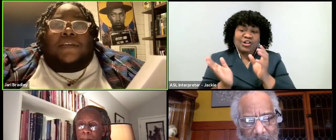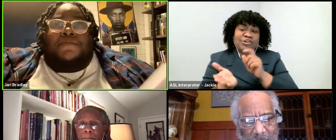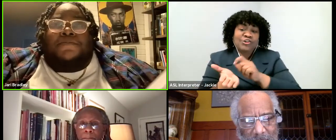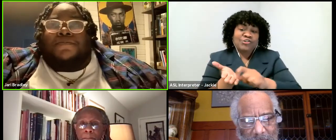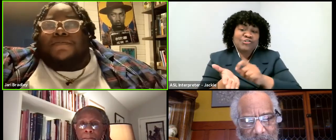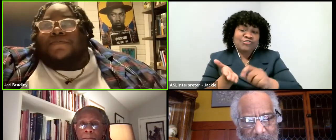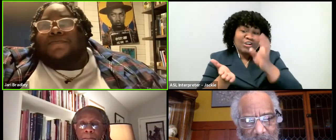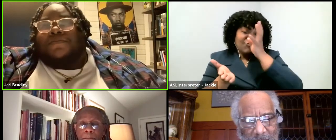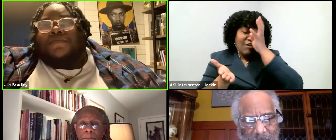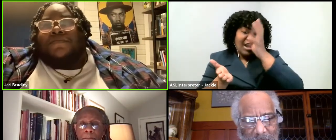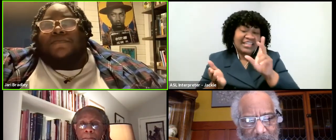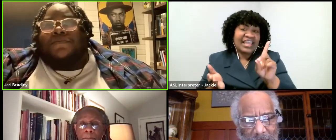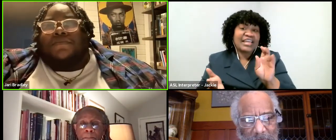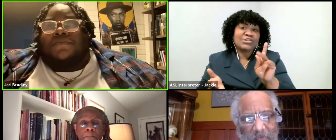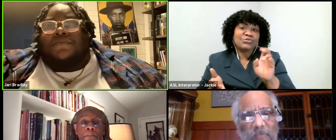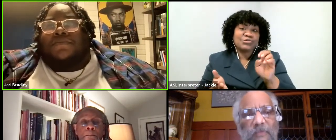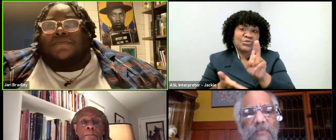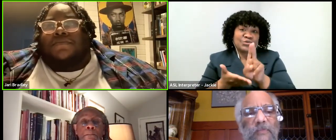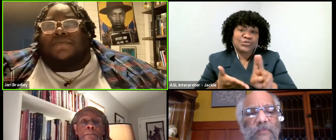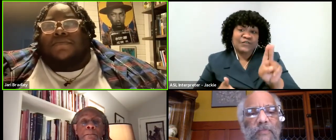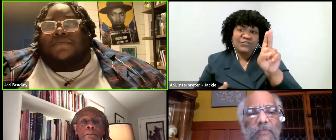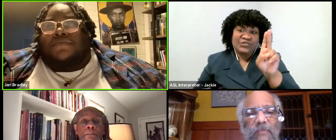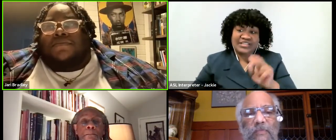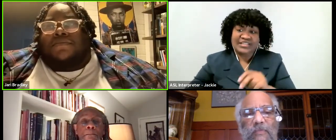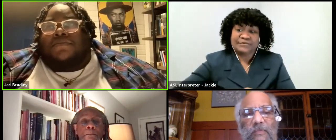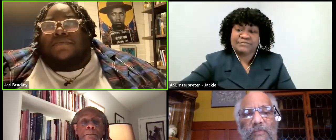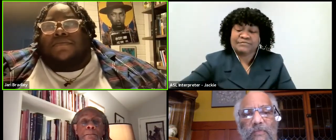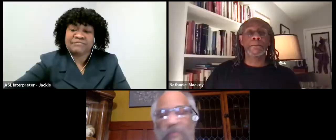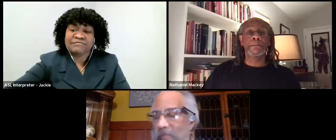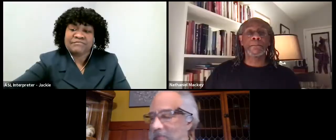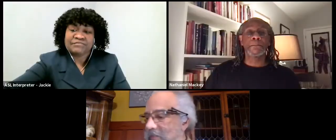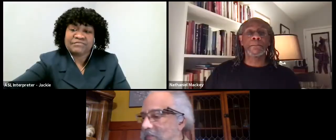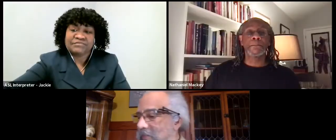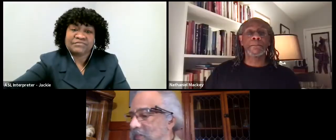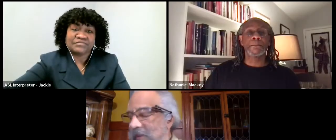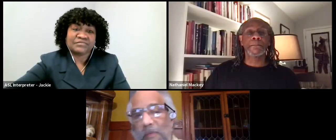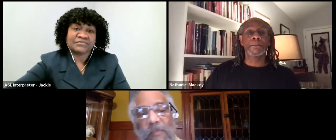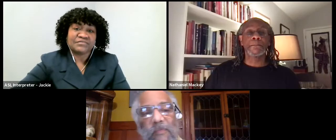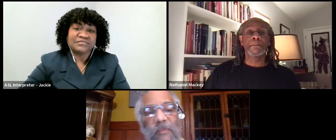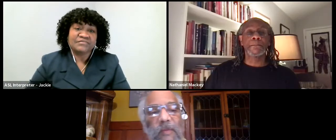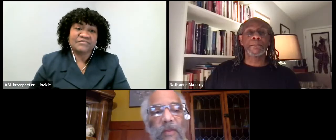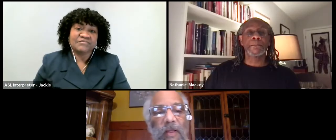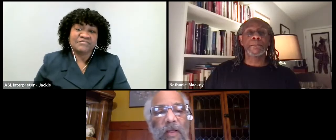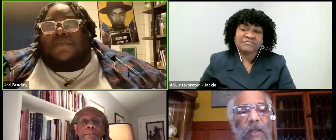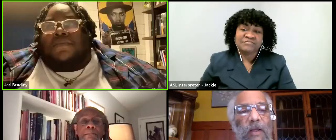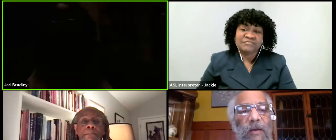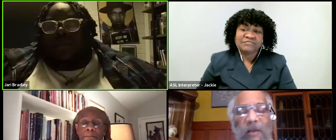University.